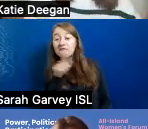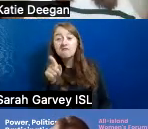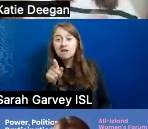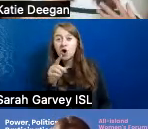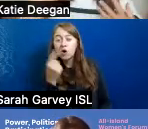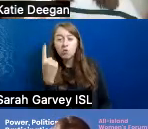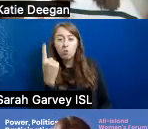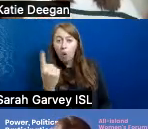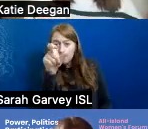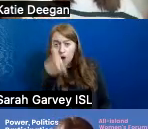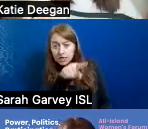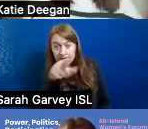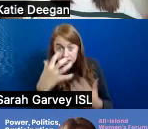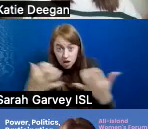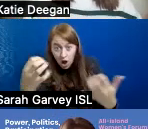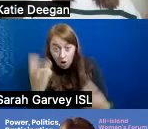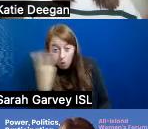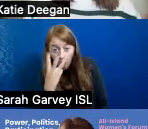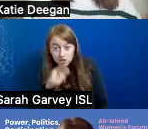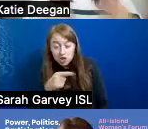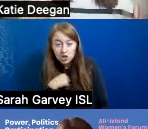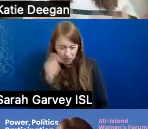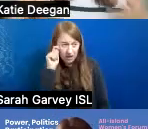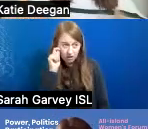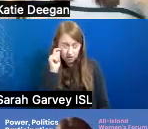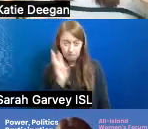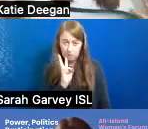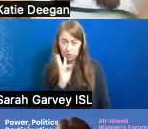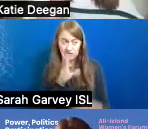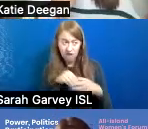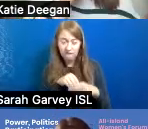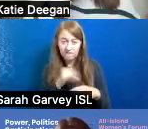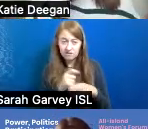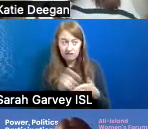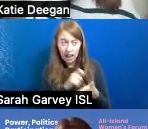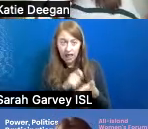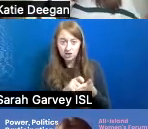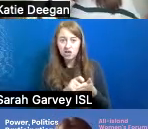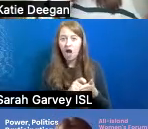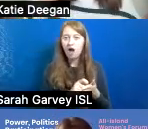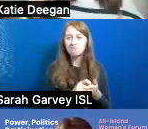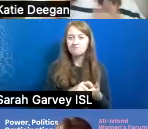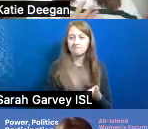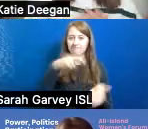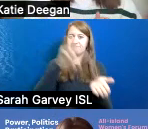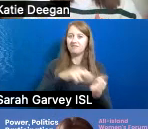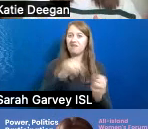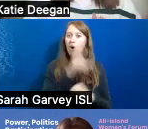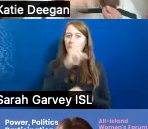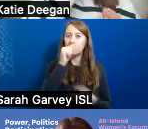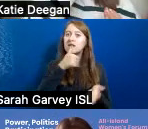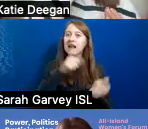to run for election, our newsletter is the way to go, because that's where we will give you all the dates, times, and places. We've got 3